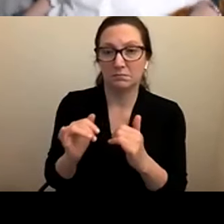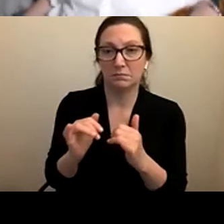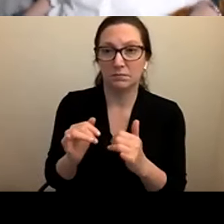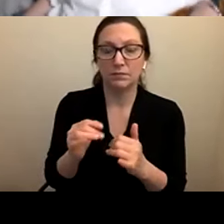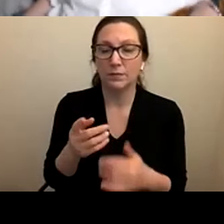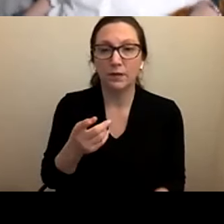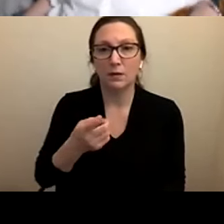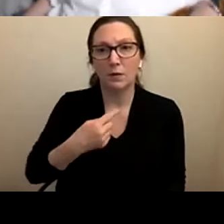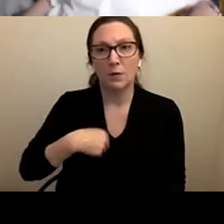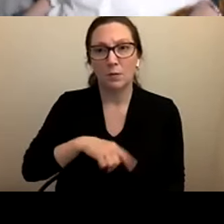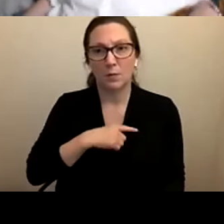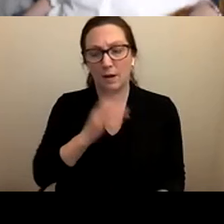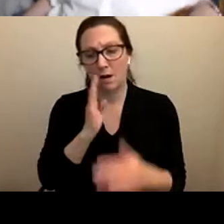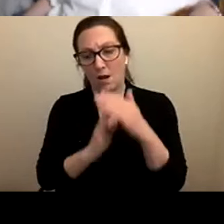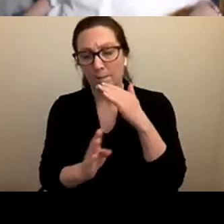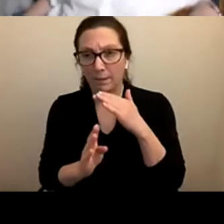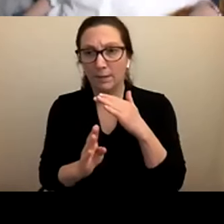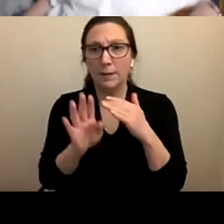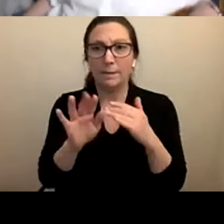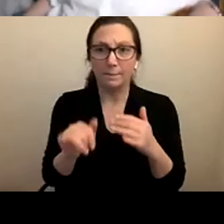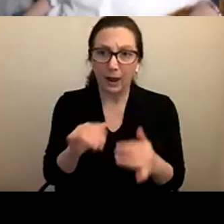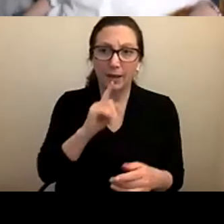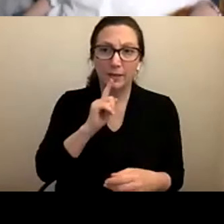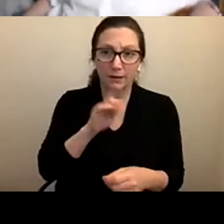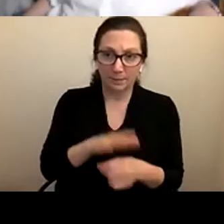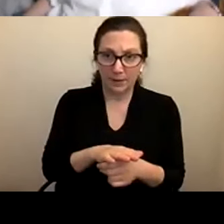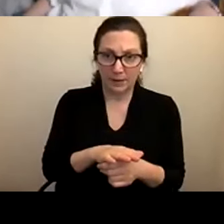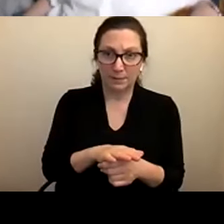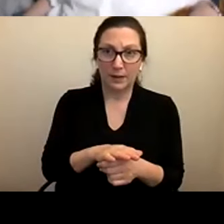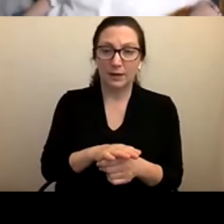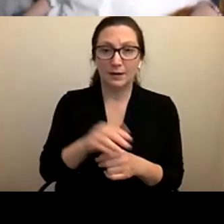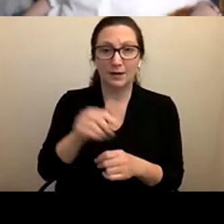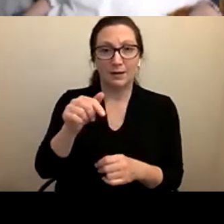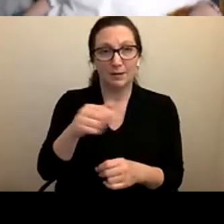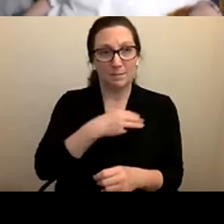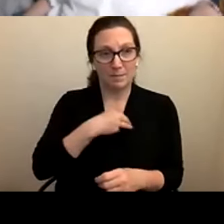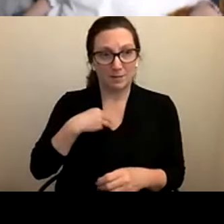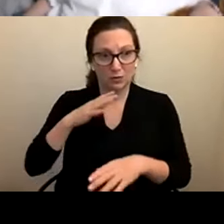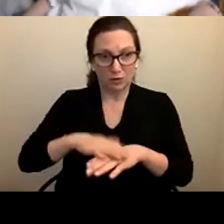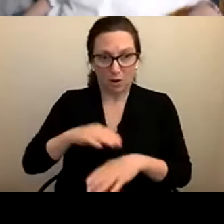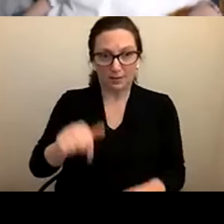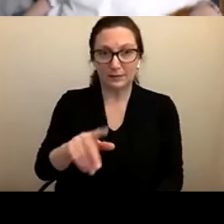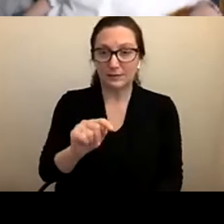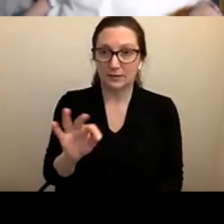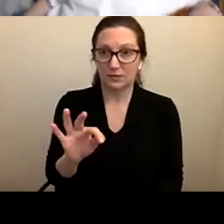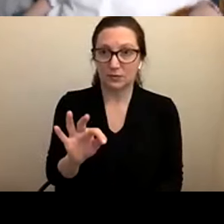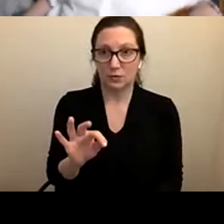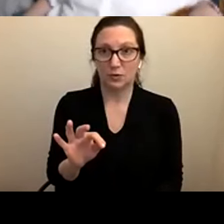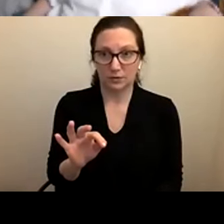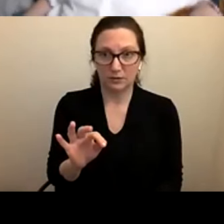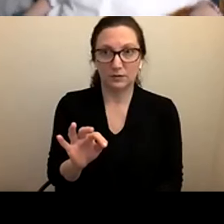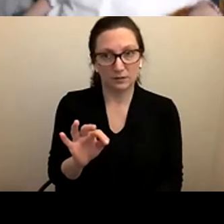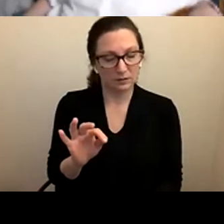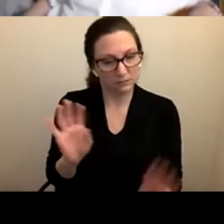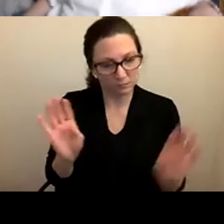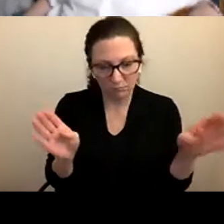humbled by the commitment that members of this task force have made over the year and a half,